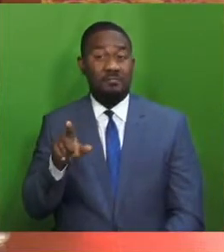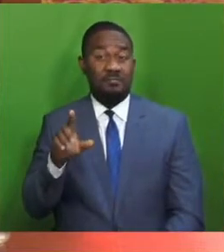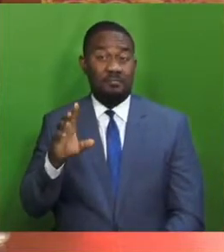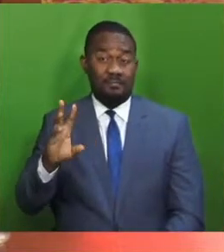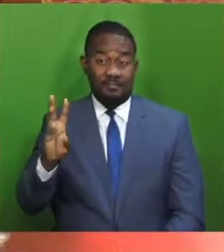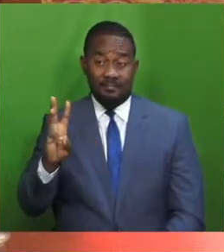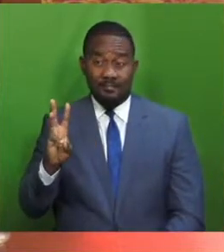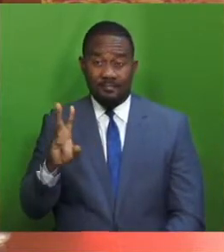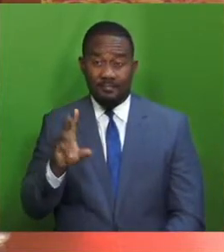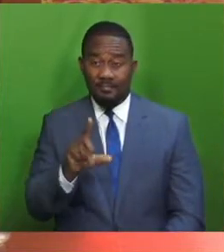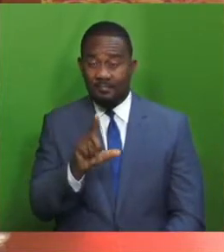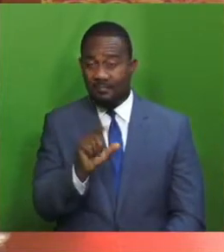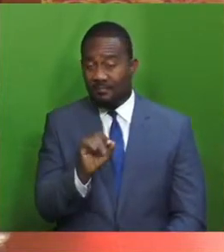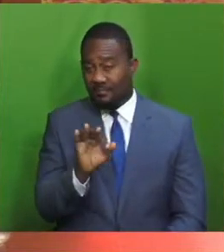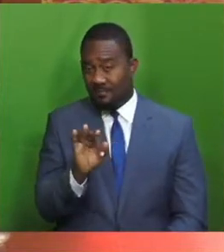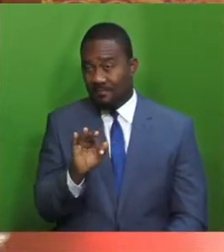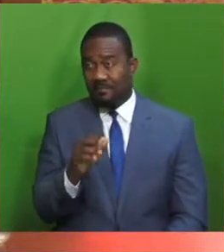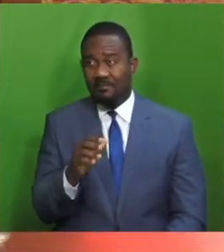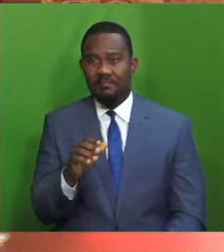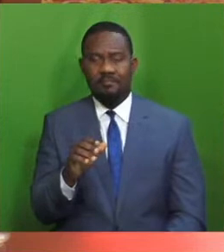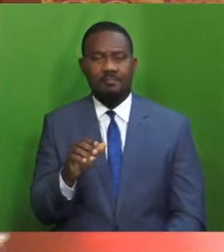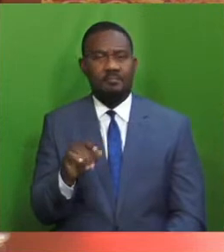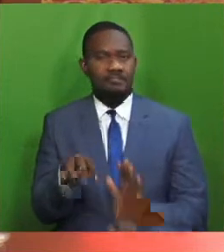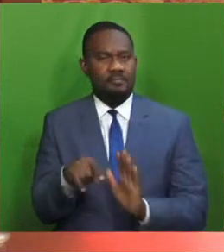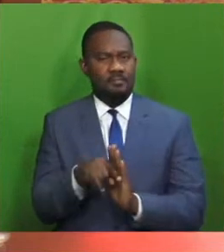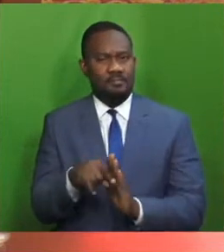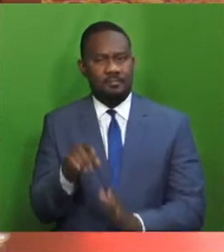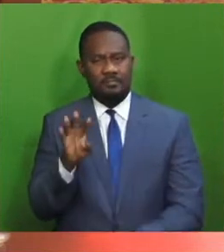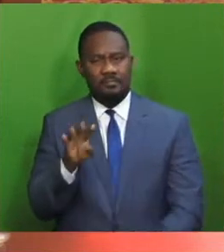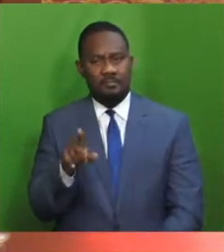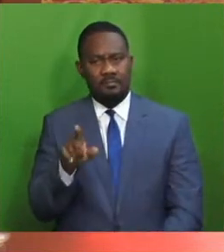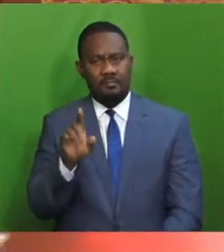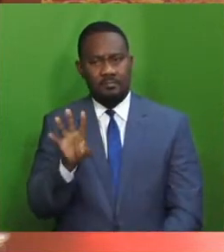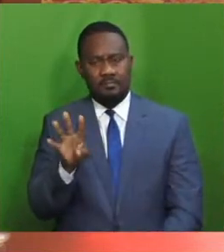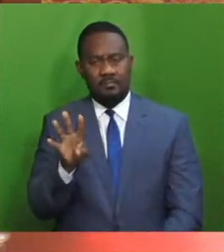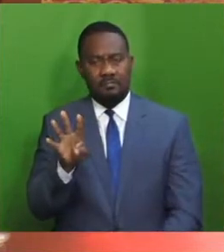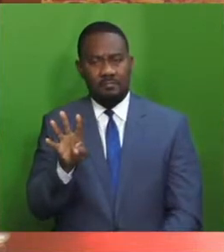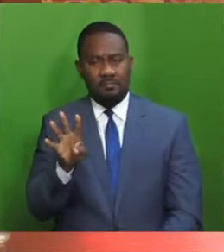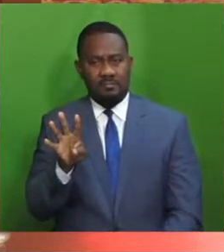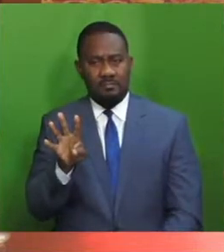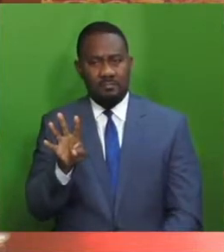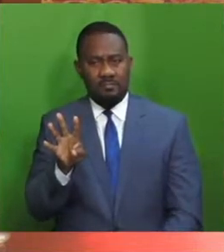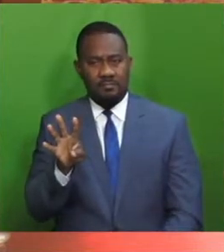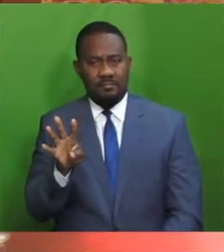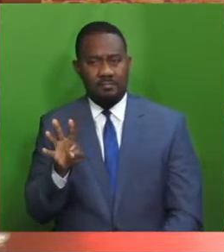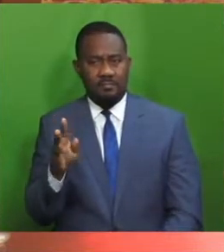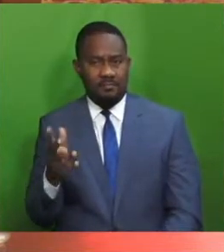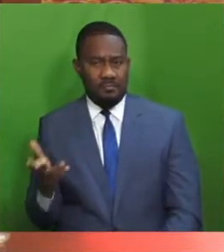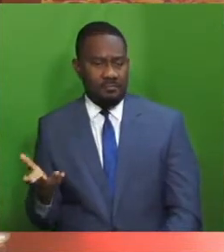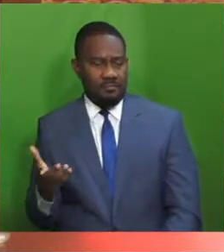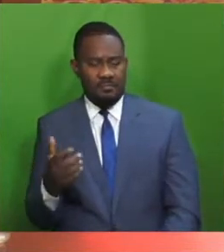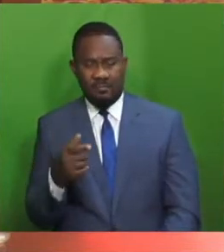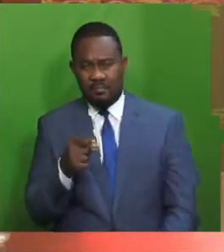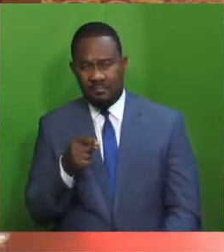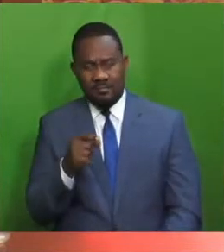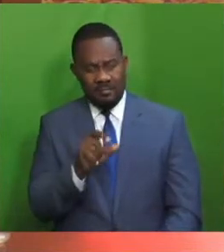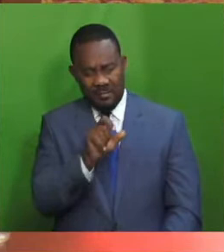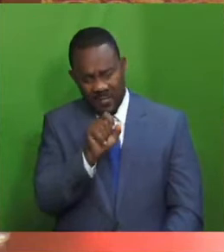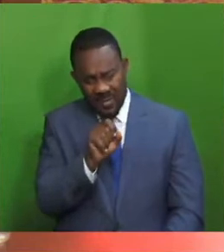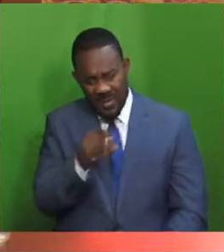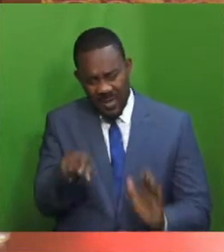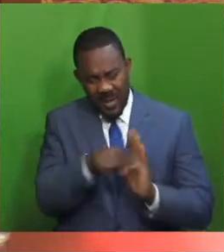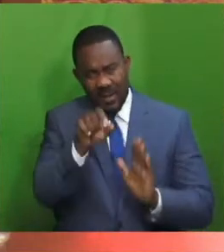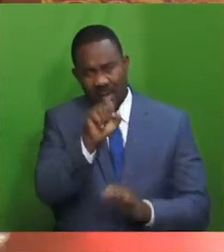negative 4.4. But, Mr. Speaker, they were nowhere near the negative